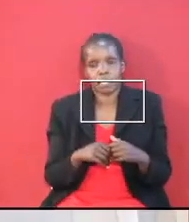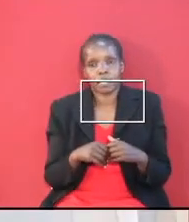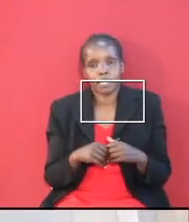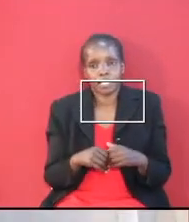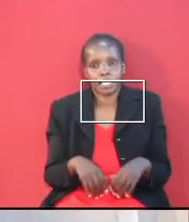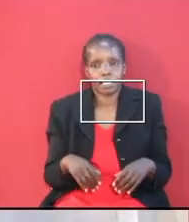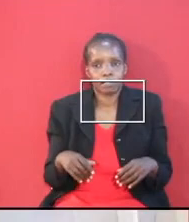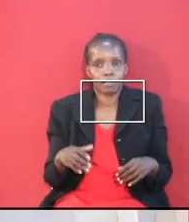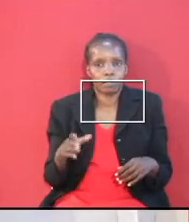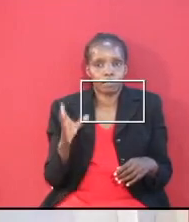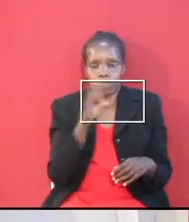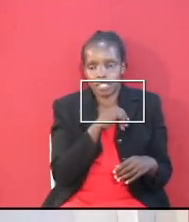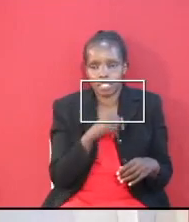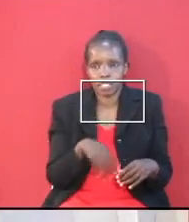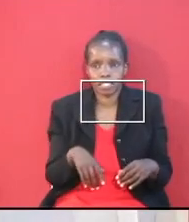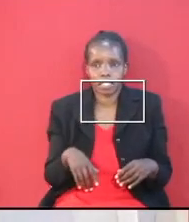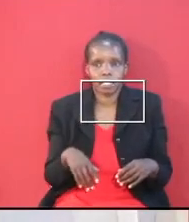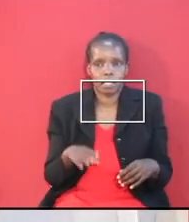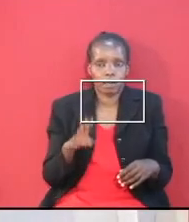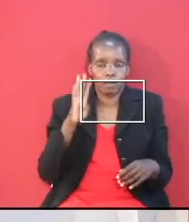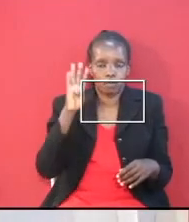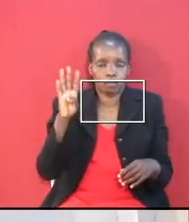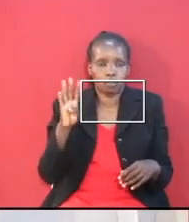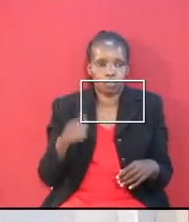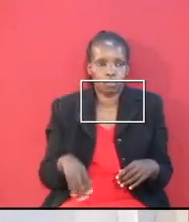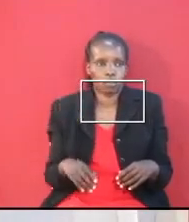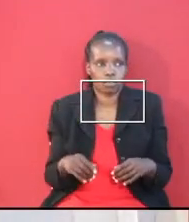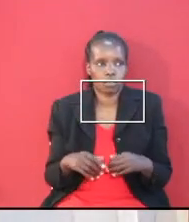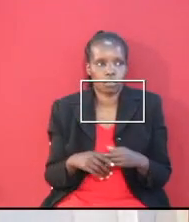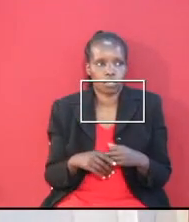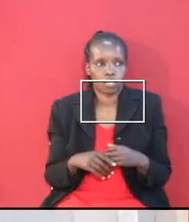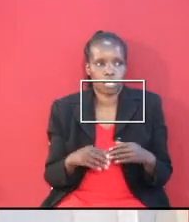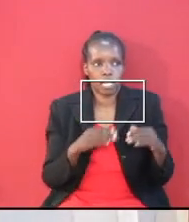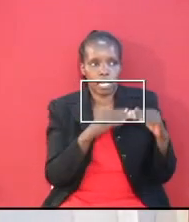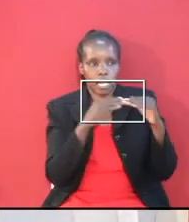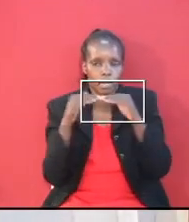you don't see level number four. So what is our level number four from those two verses?